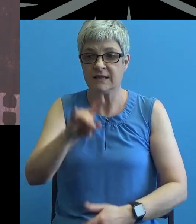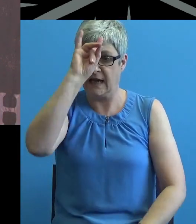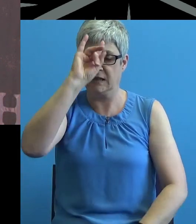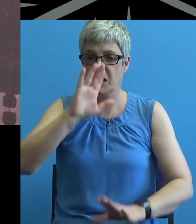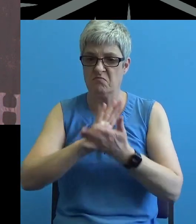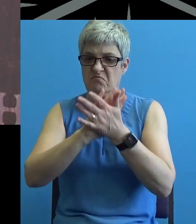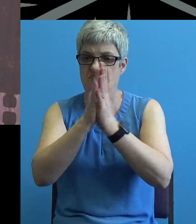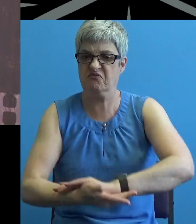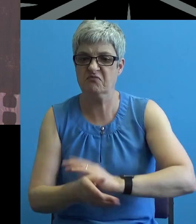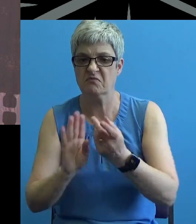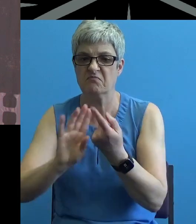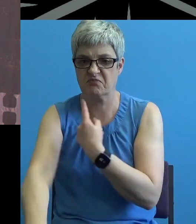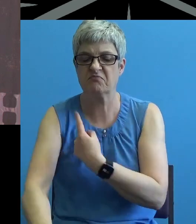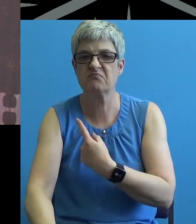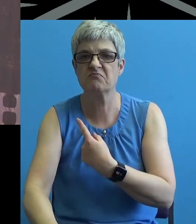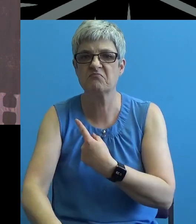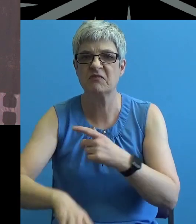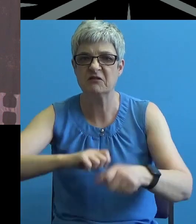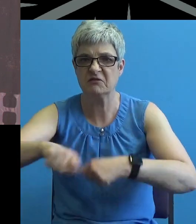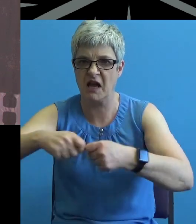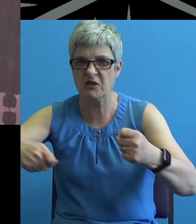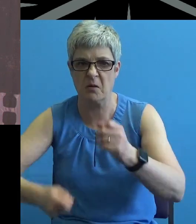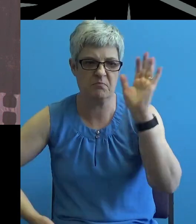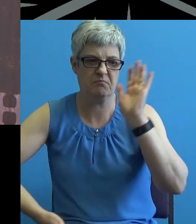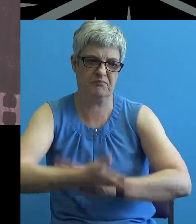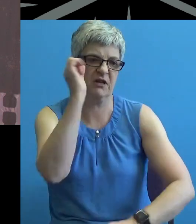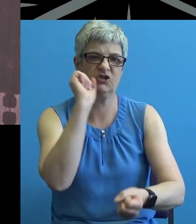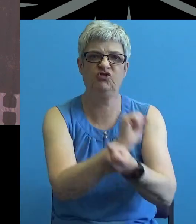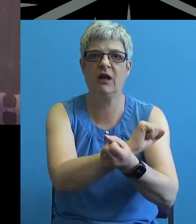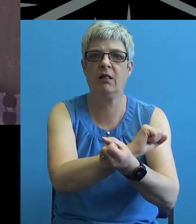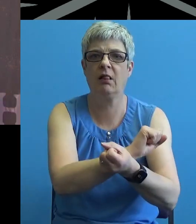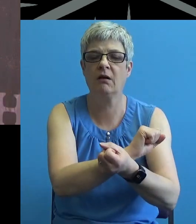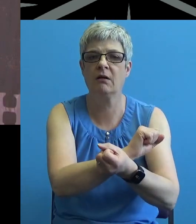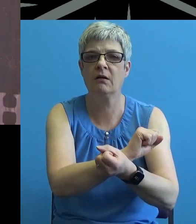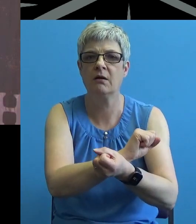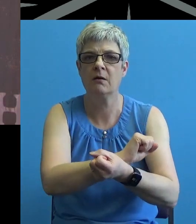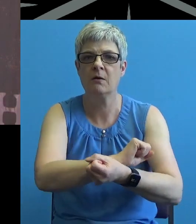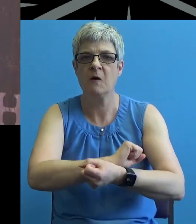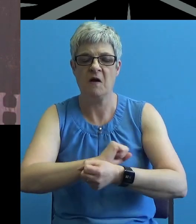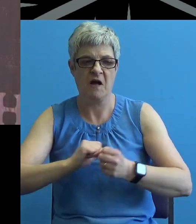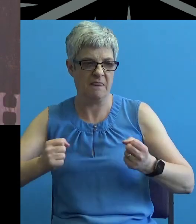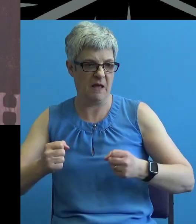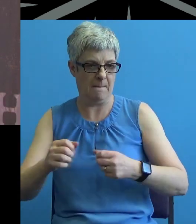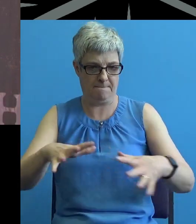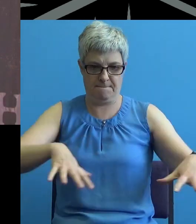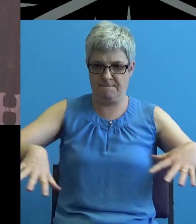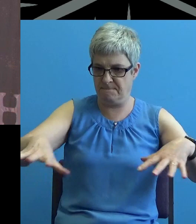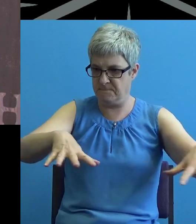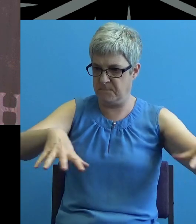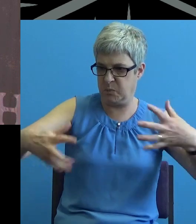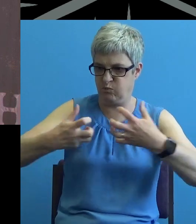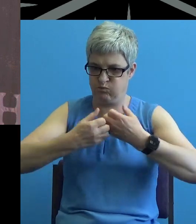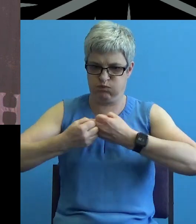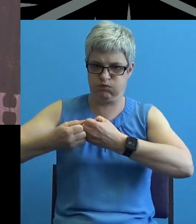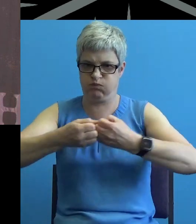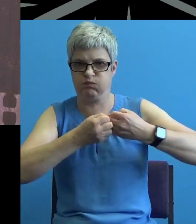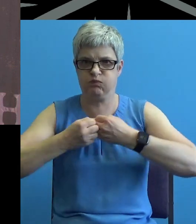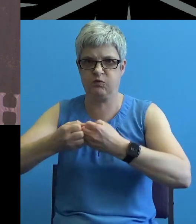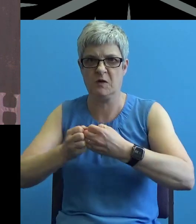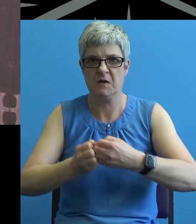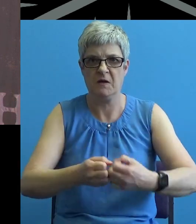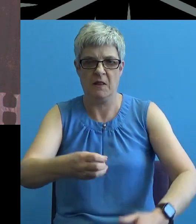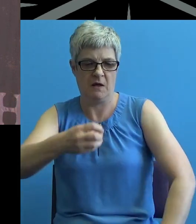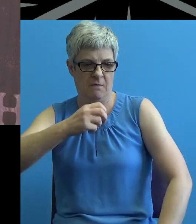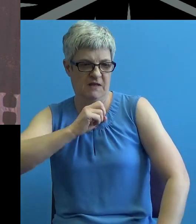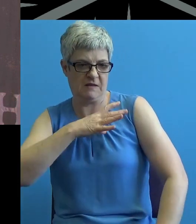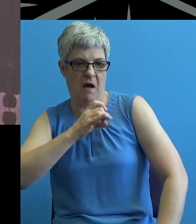minions, who were hog-tied and sent to jail. And as the town people gathered, the local leader came and slapped a gold